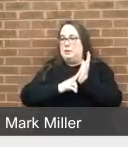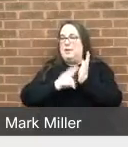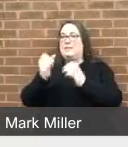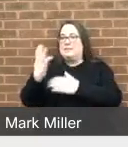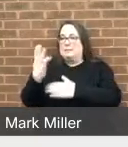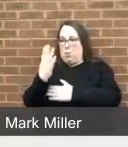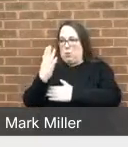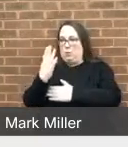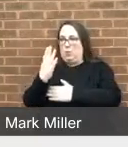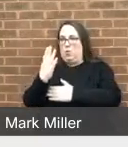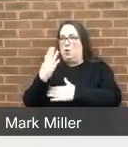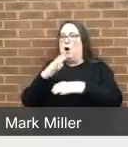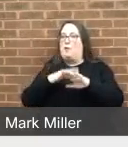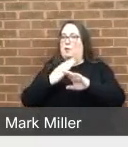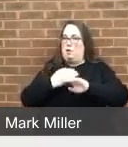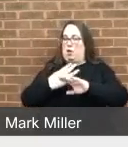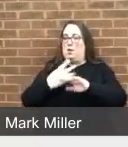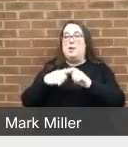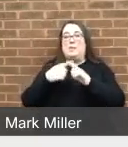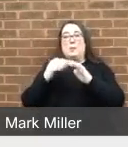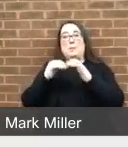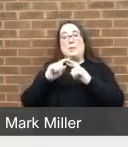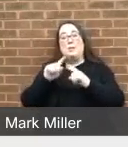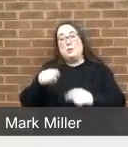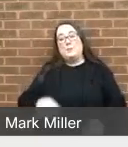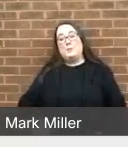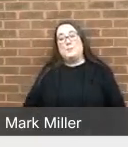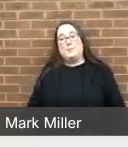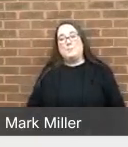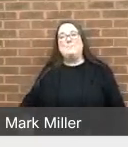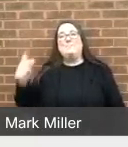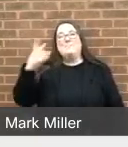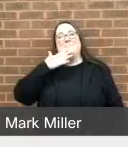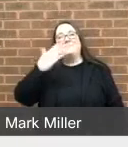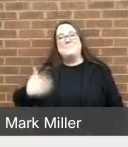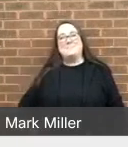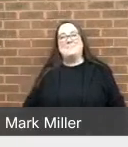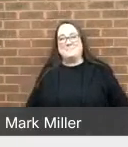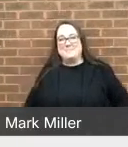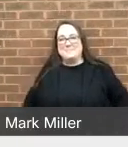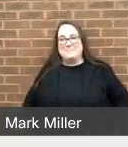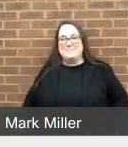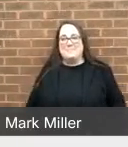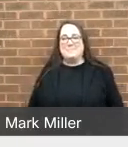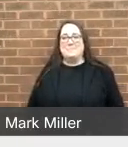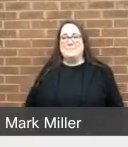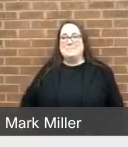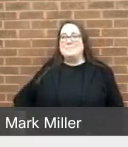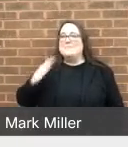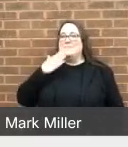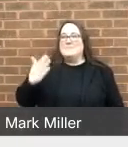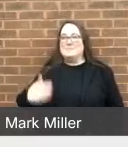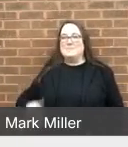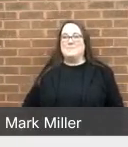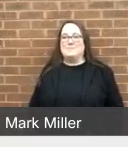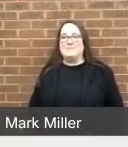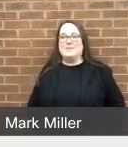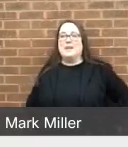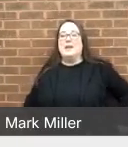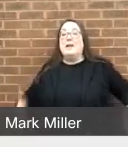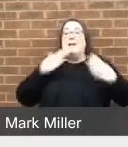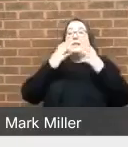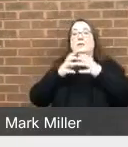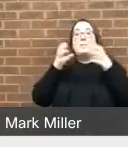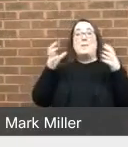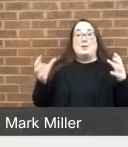morning while we were on the call, and we'll make sure to get that to you. Okay, thank you very much, sir. Thank you. Thank you so much. And